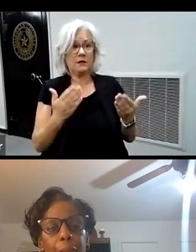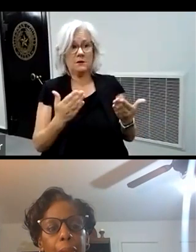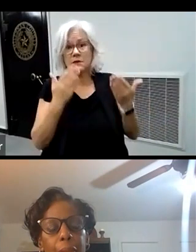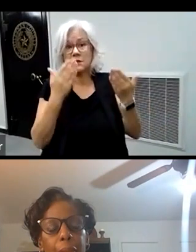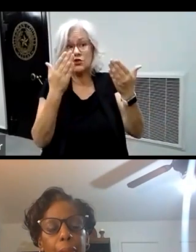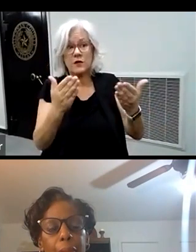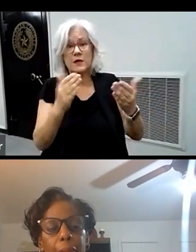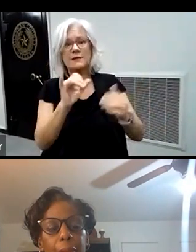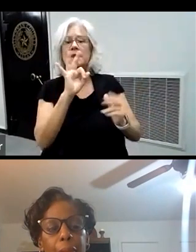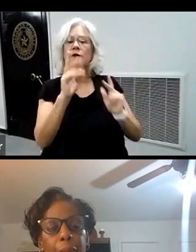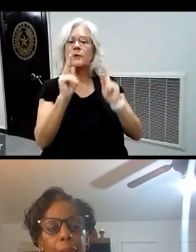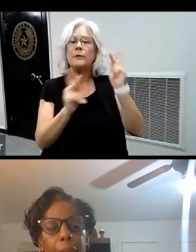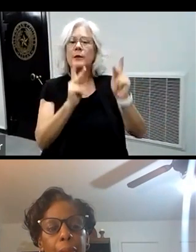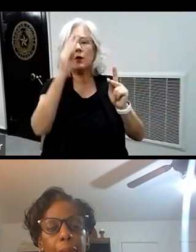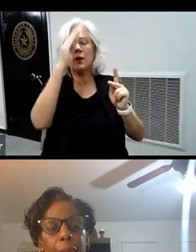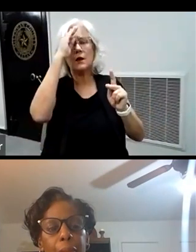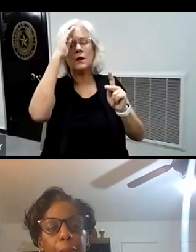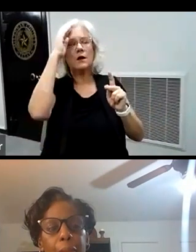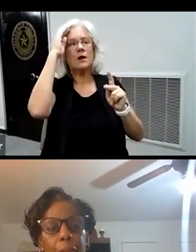people asking about